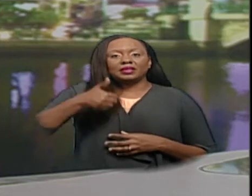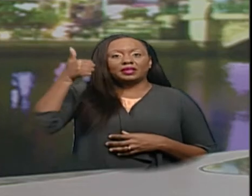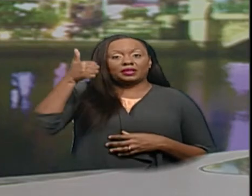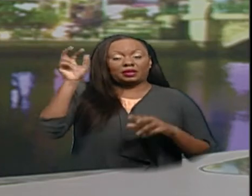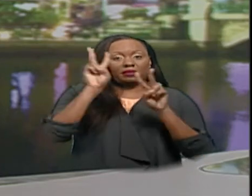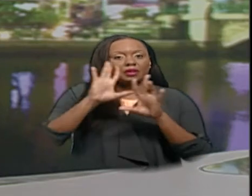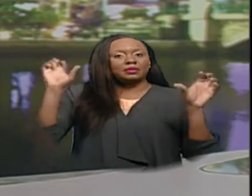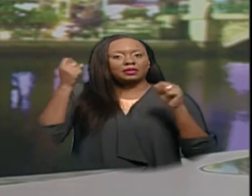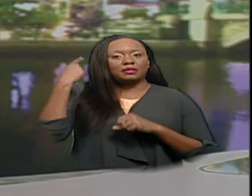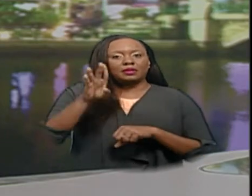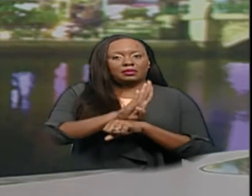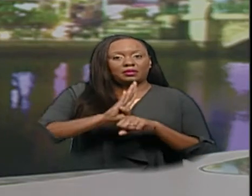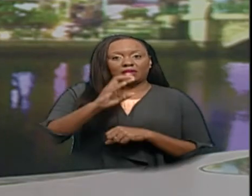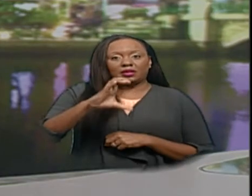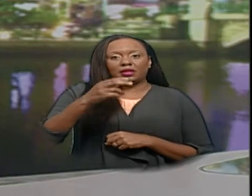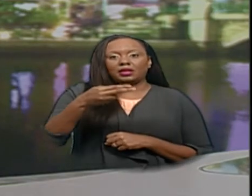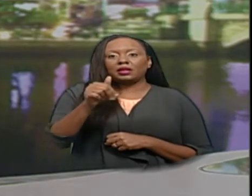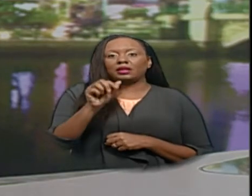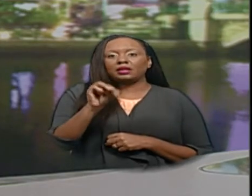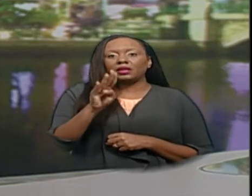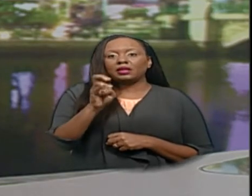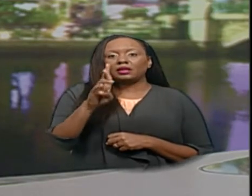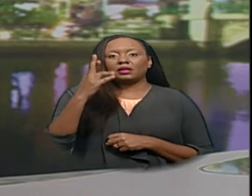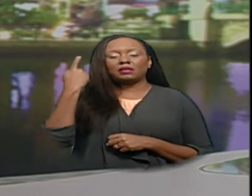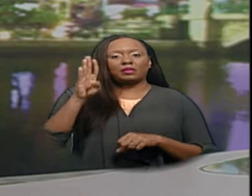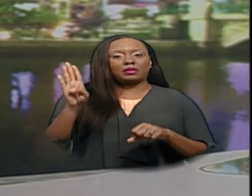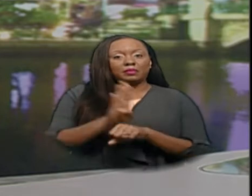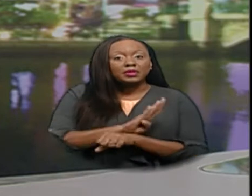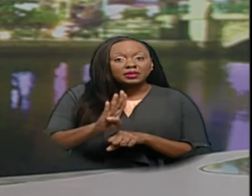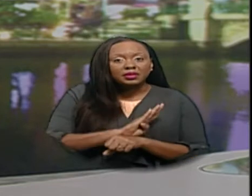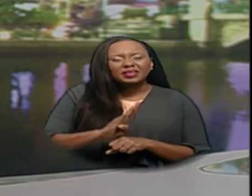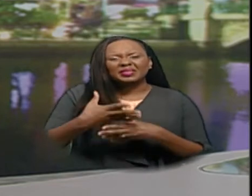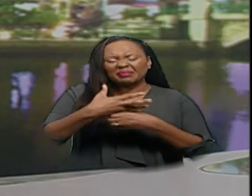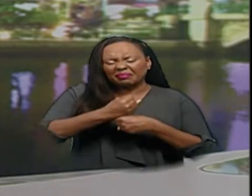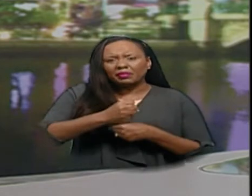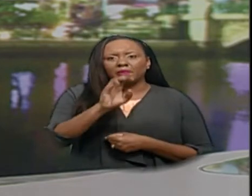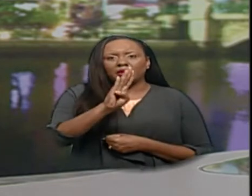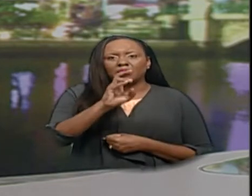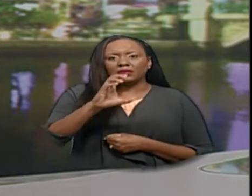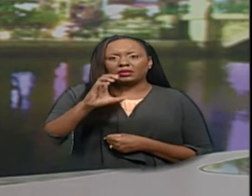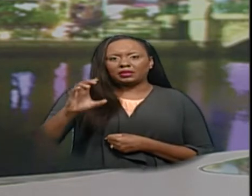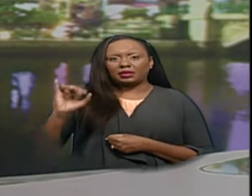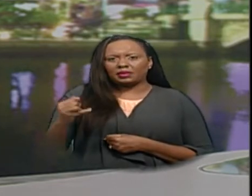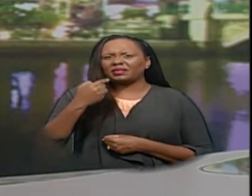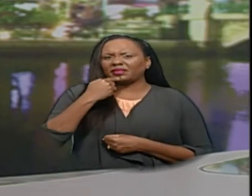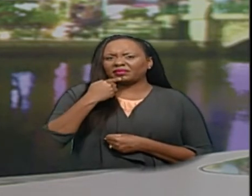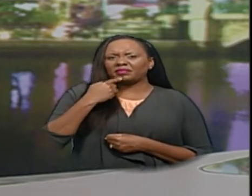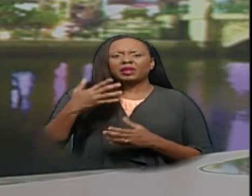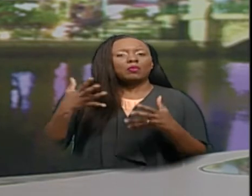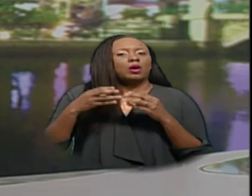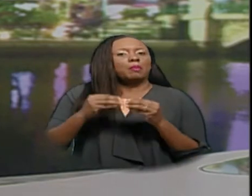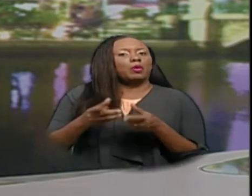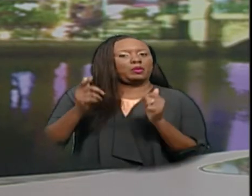Senior Vice President of the Barbados Chamber of Commerce and Industry, or BCCI, Edward Clark, says the chamber would like to see